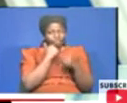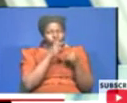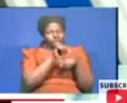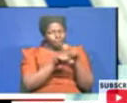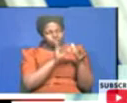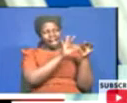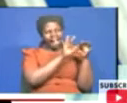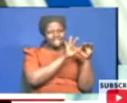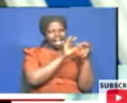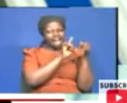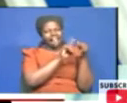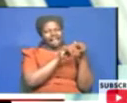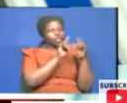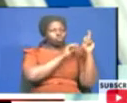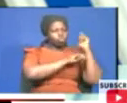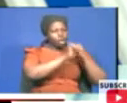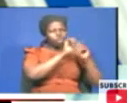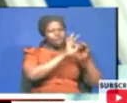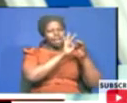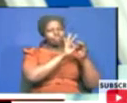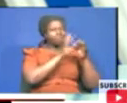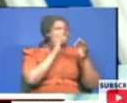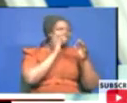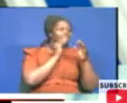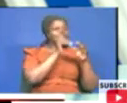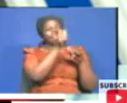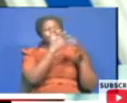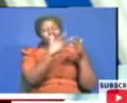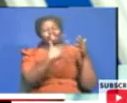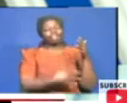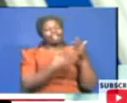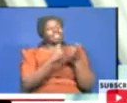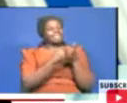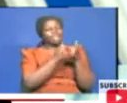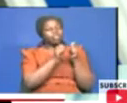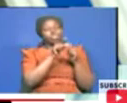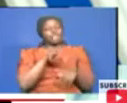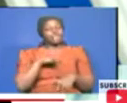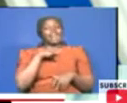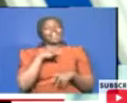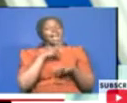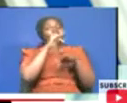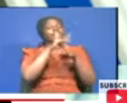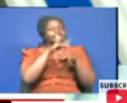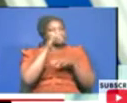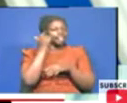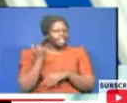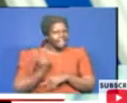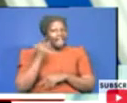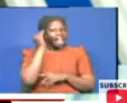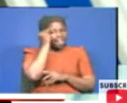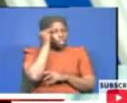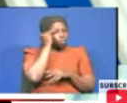those, you know, traditional cultural experiences? What are the other things that you feel slows down, you know, the progress